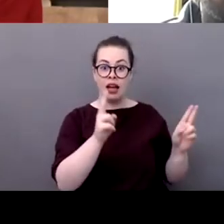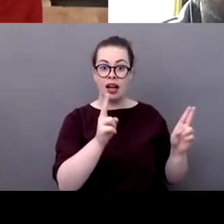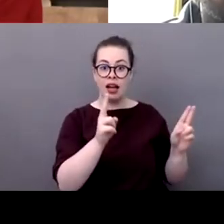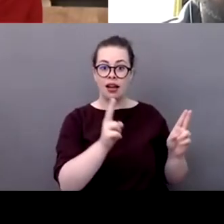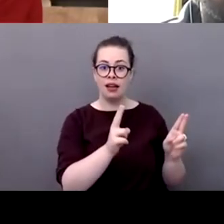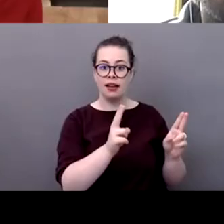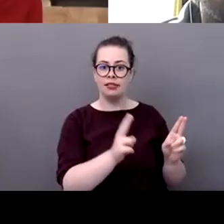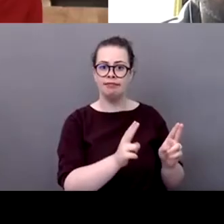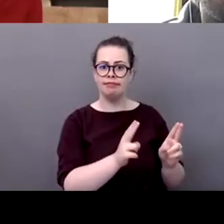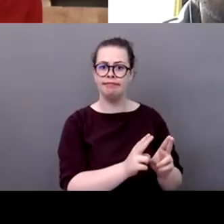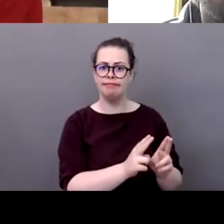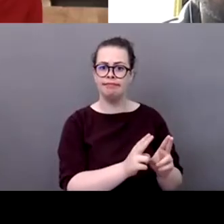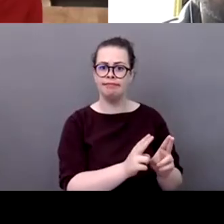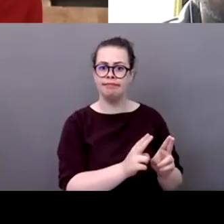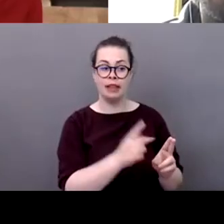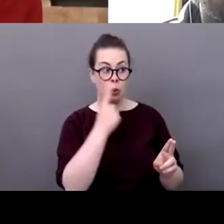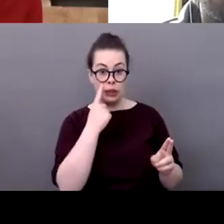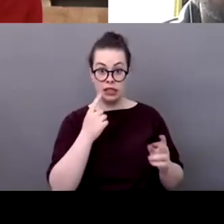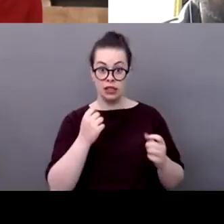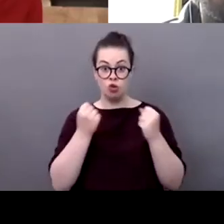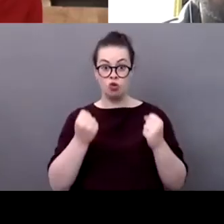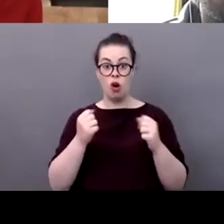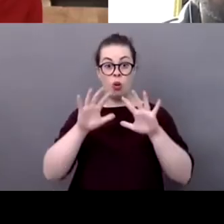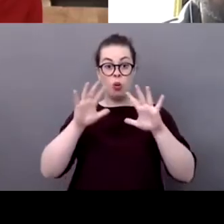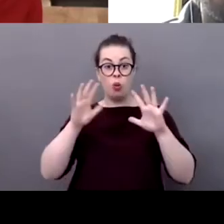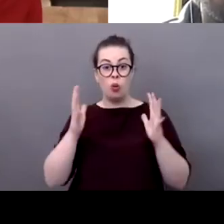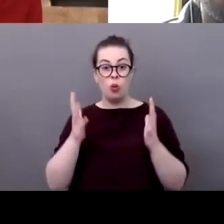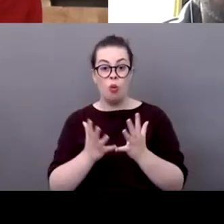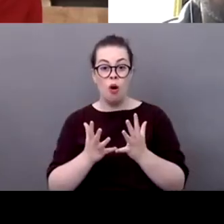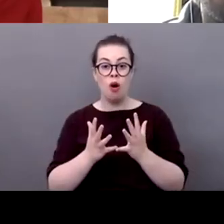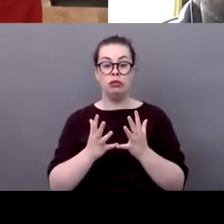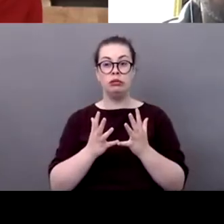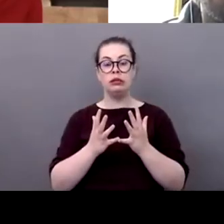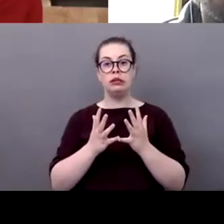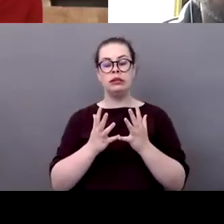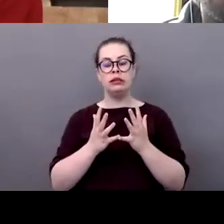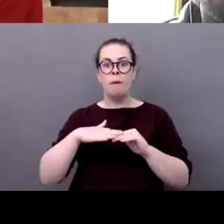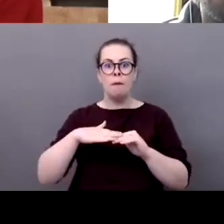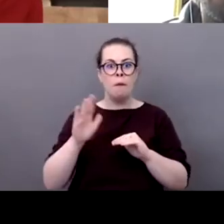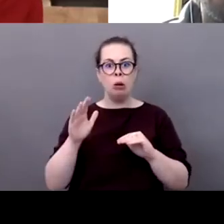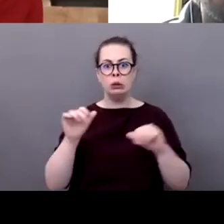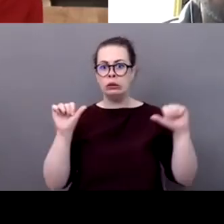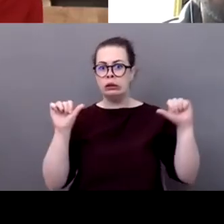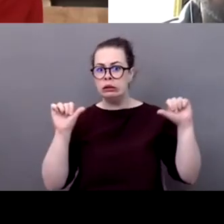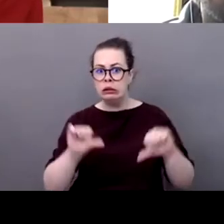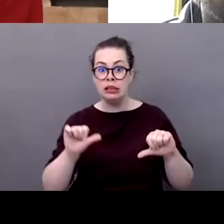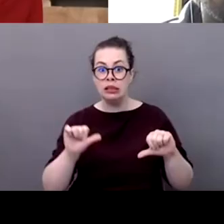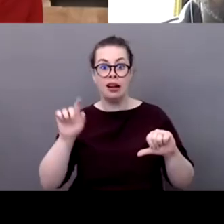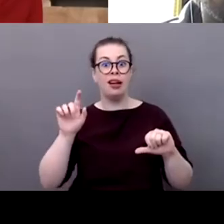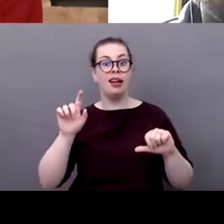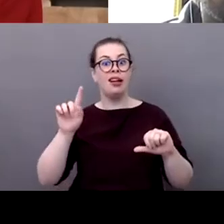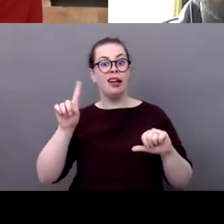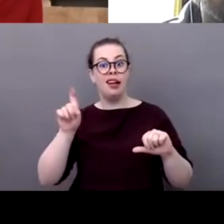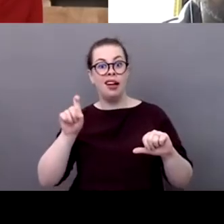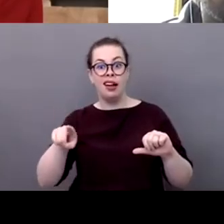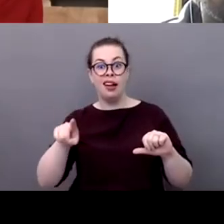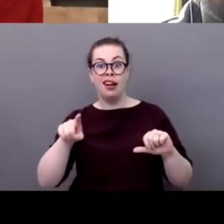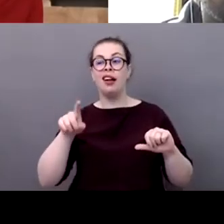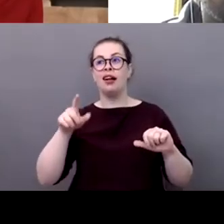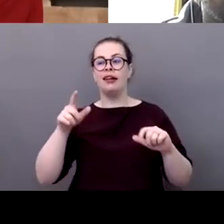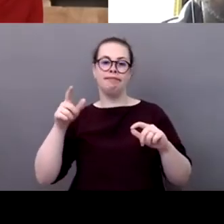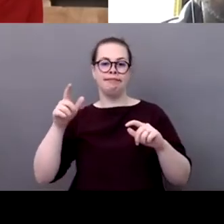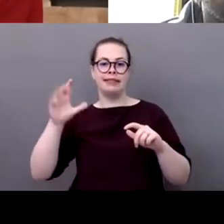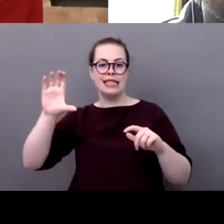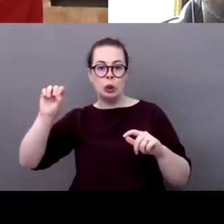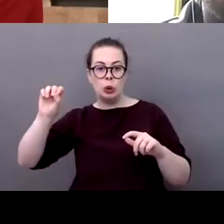are the most degraded in the world, unfortunately. So there is much to be done, but it's